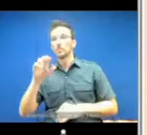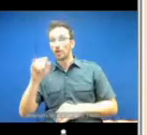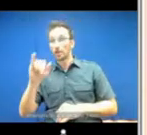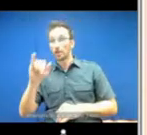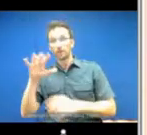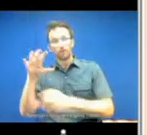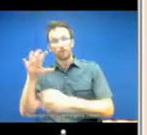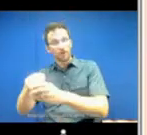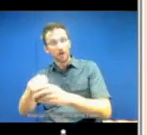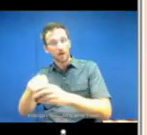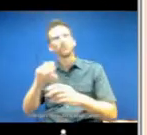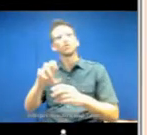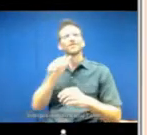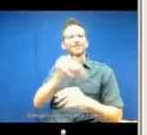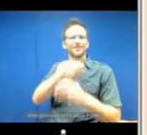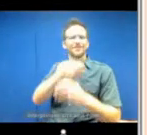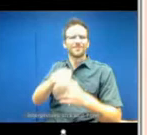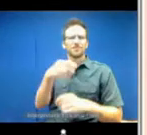plaintiff or the defendant, obviously.